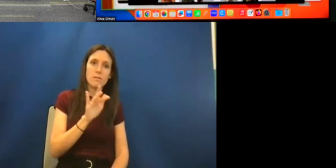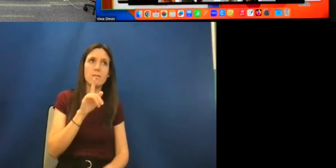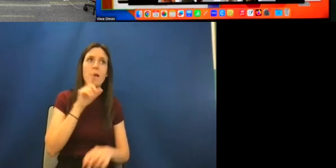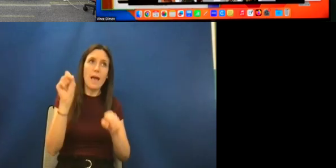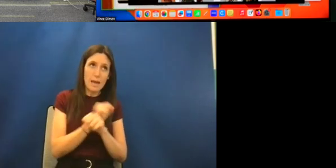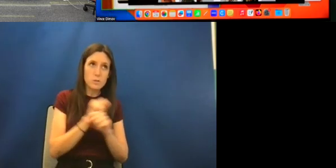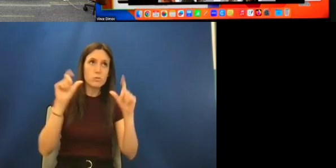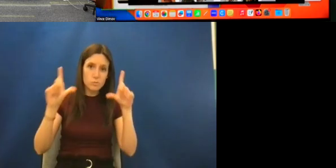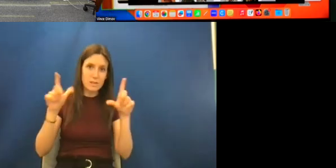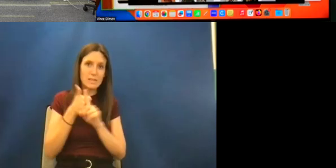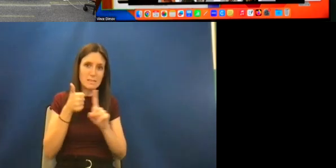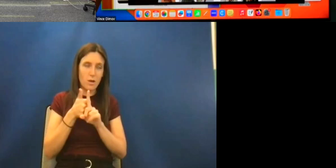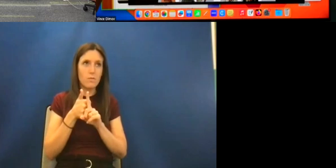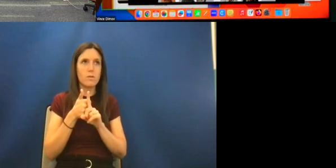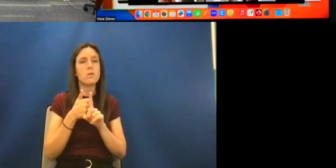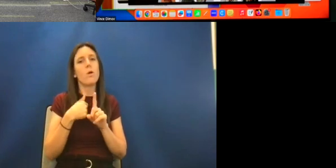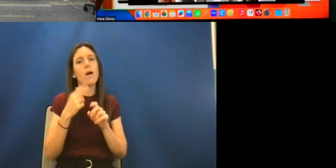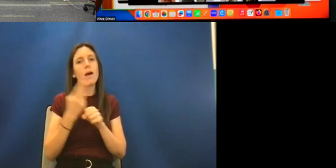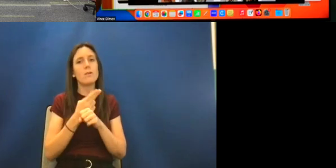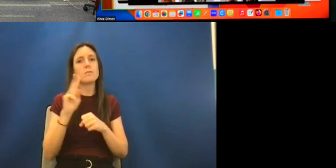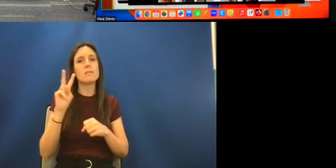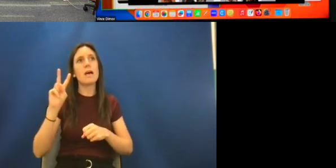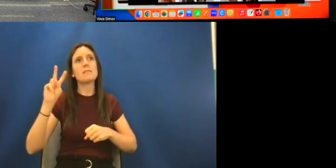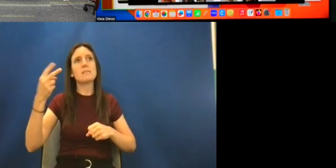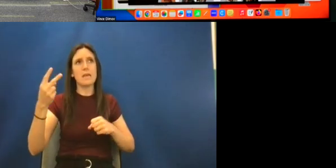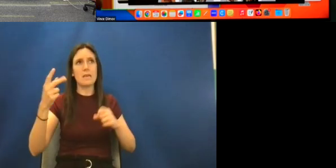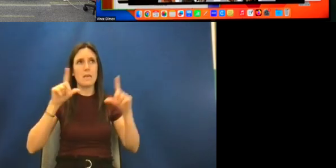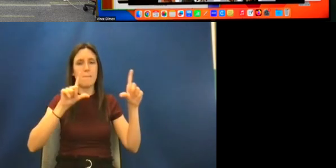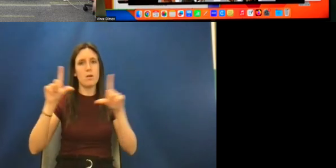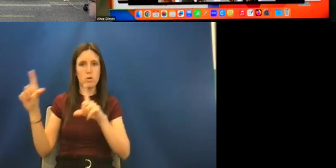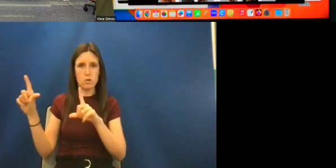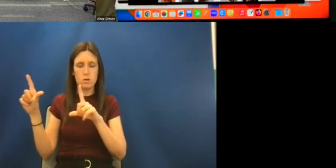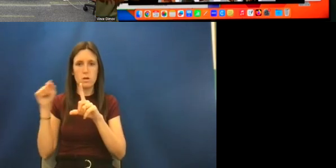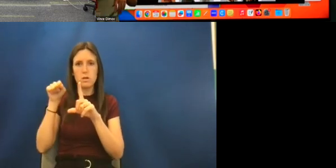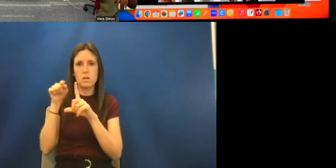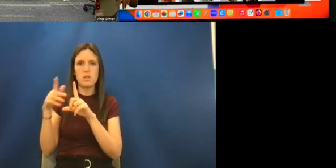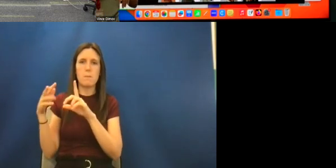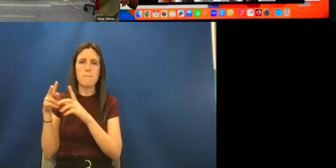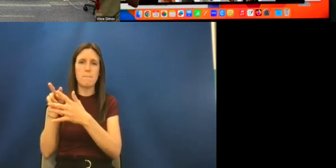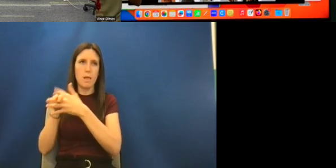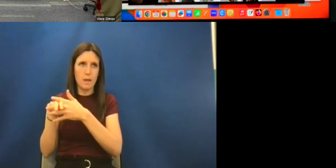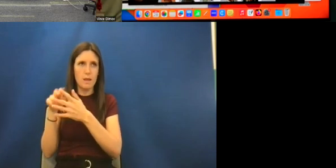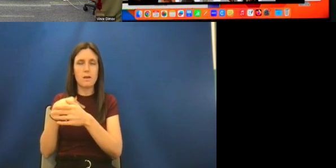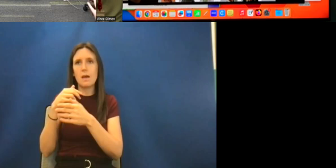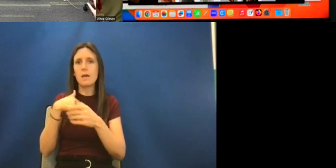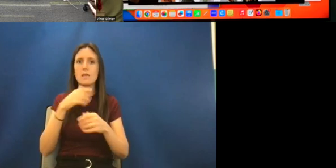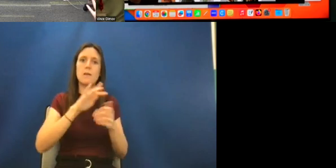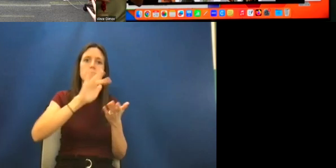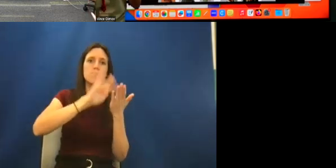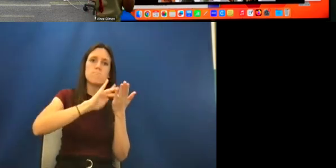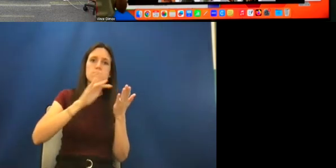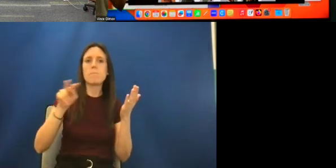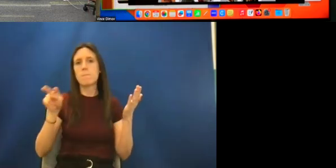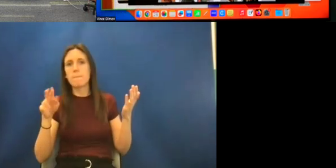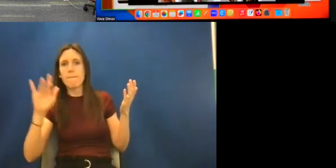actual screen. So I use a second monitor. I just have it plugged in so I can, scroll through and write on whatever my second